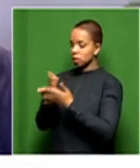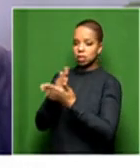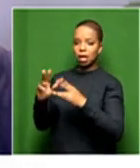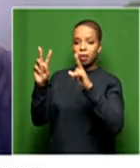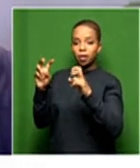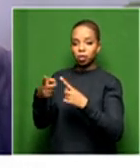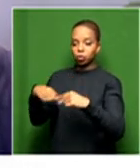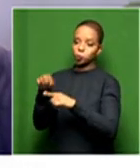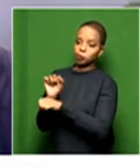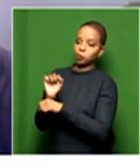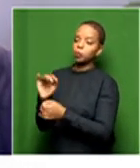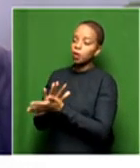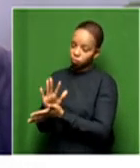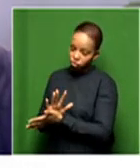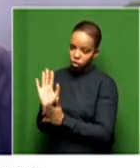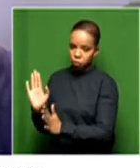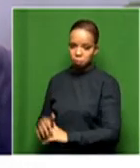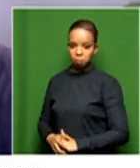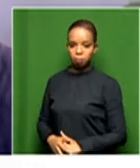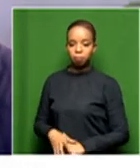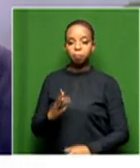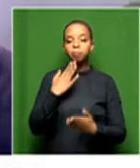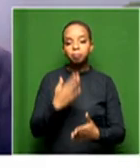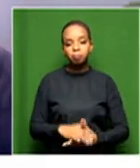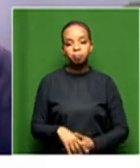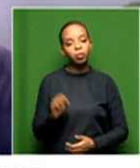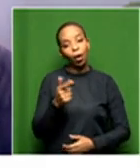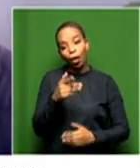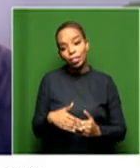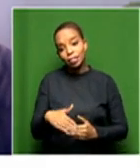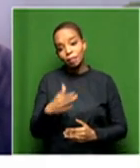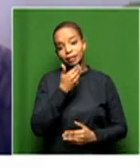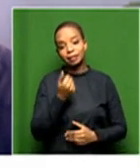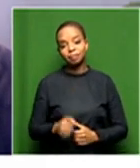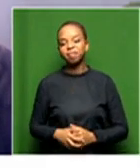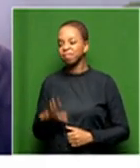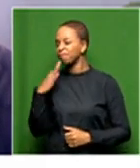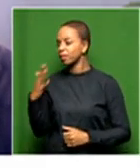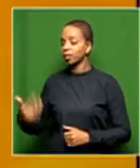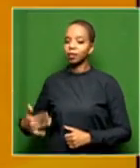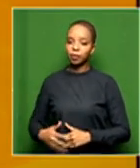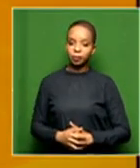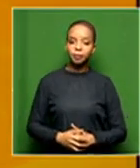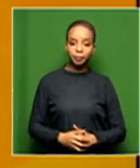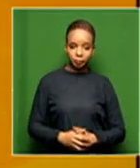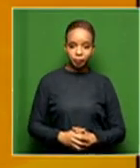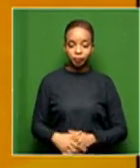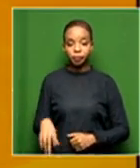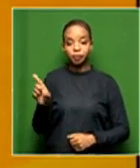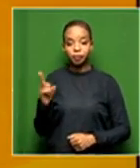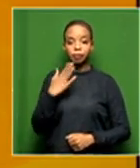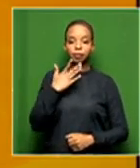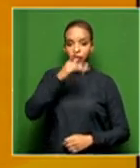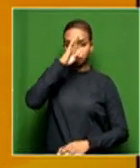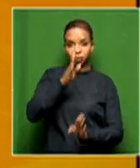for sharing your thoughts with us. We appreciate it. Perfect. All the best. Thank you, man. That was psychologist specializing in EQ